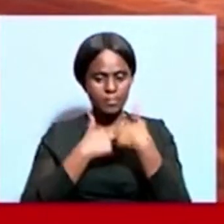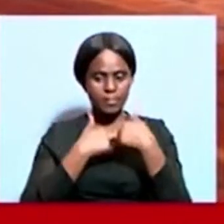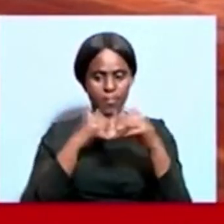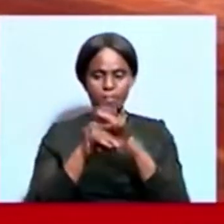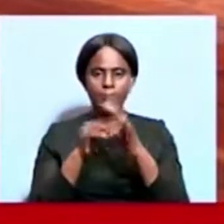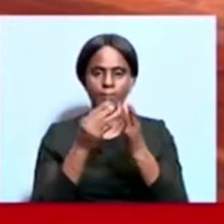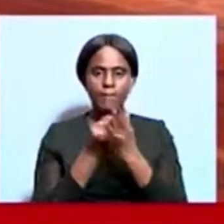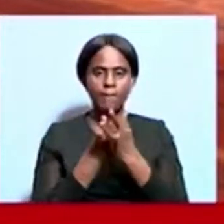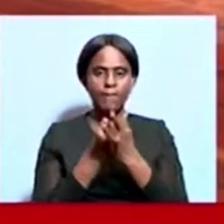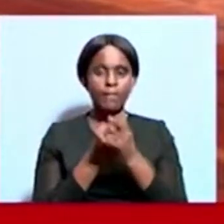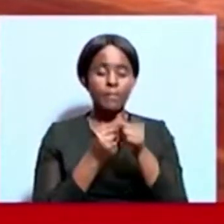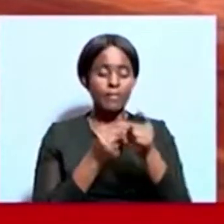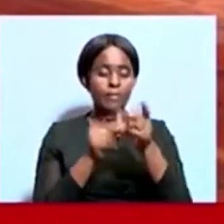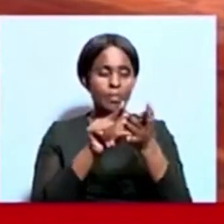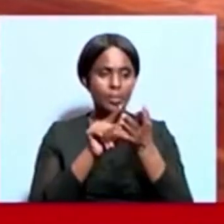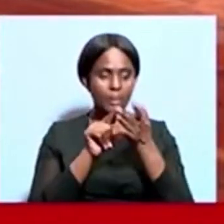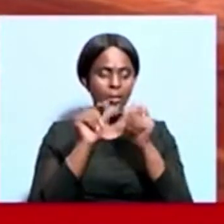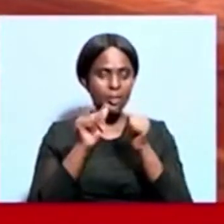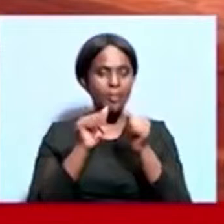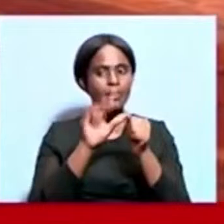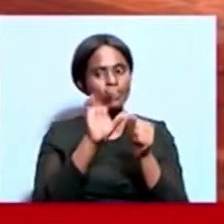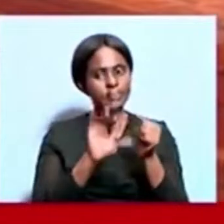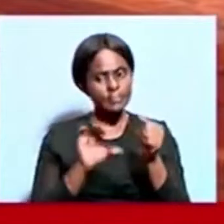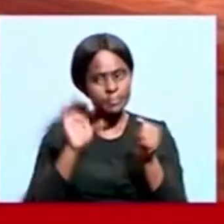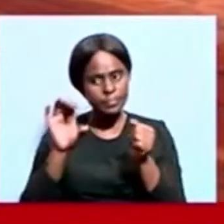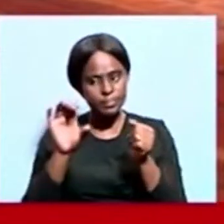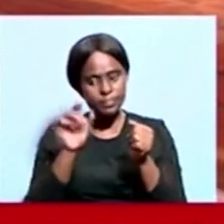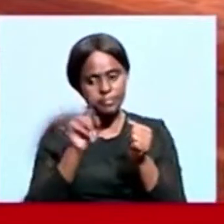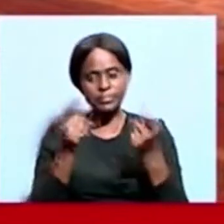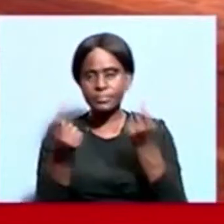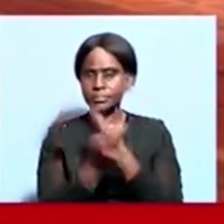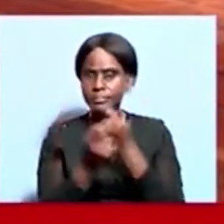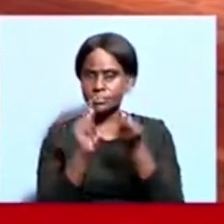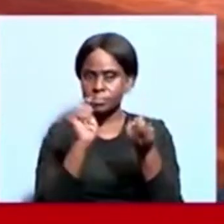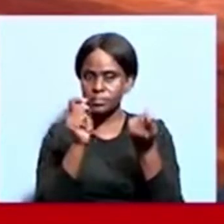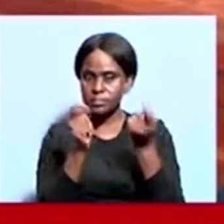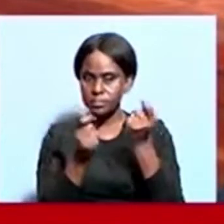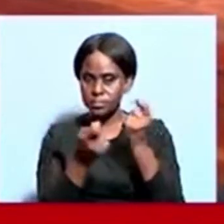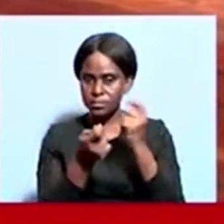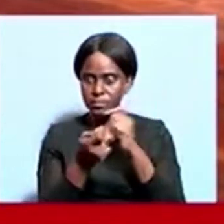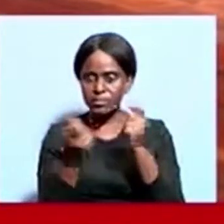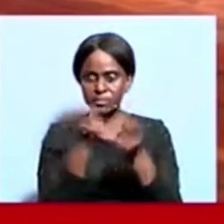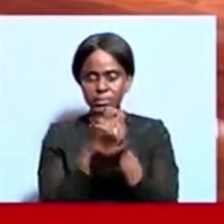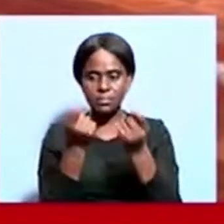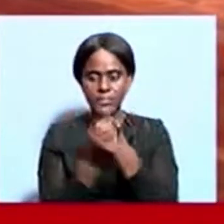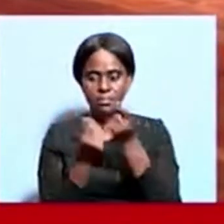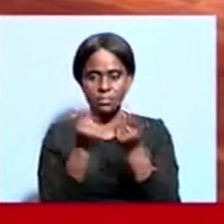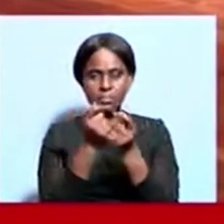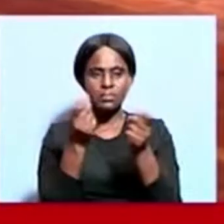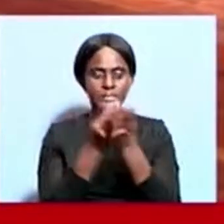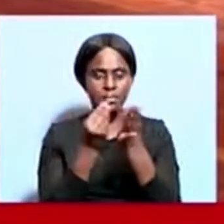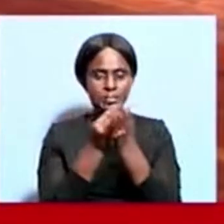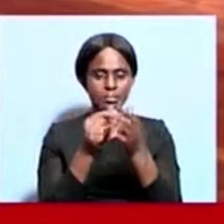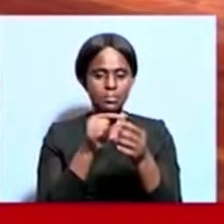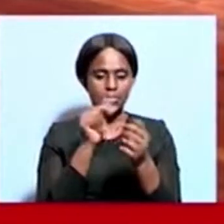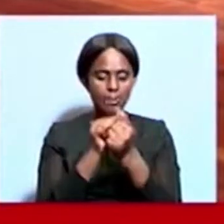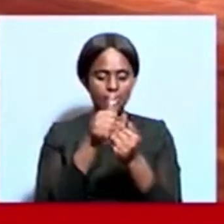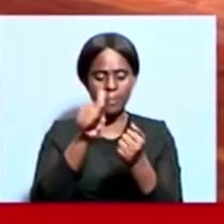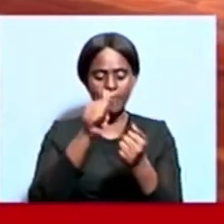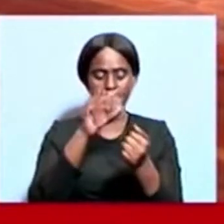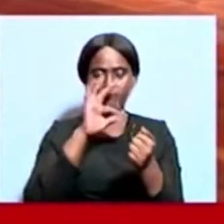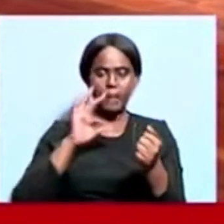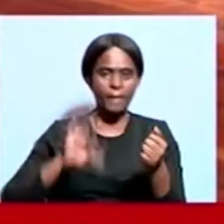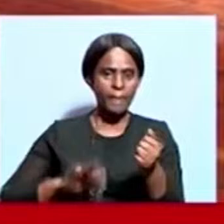fund so that this loan can be reallocated, because this is a revolving fund. It has to be revolving amongst the beneficiaries in the